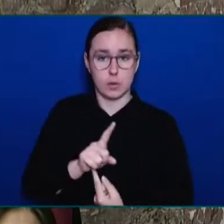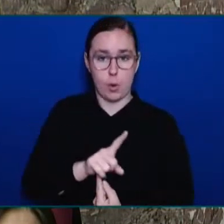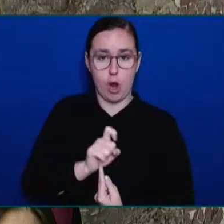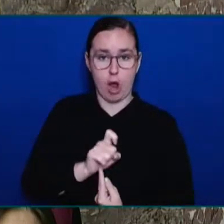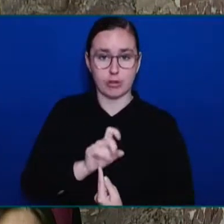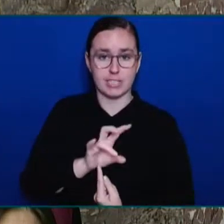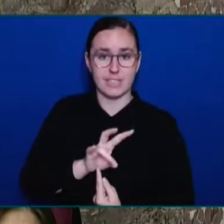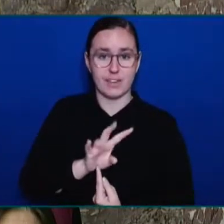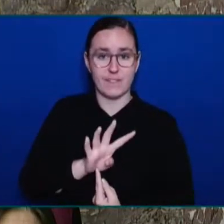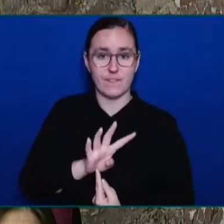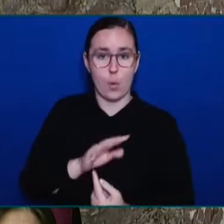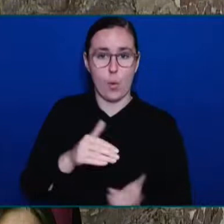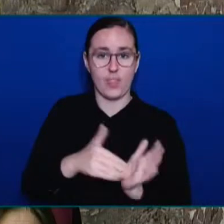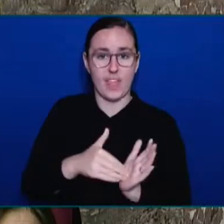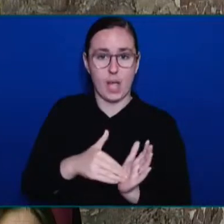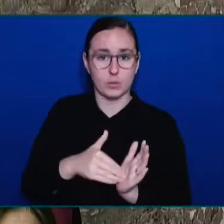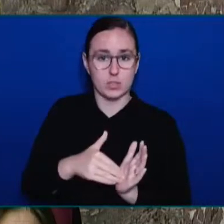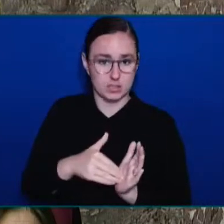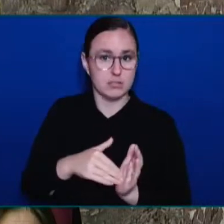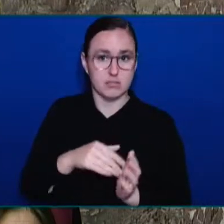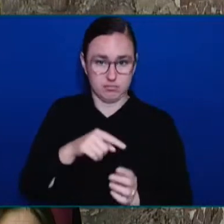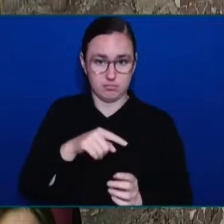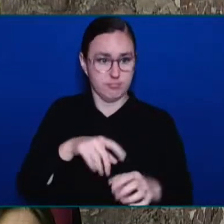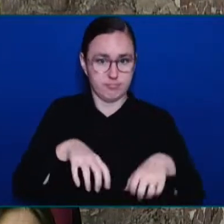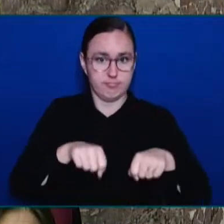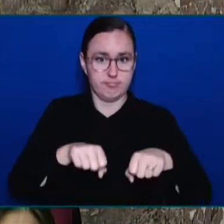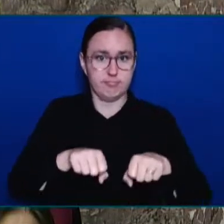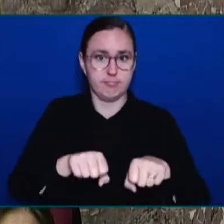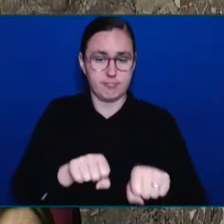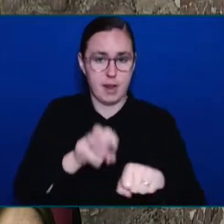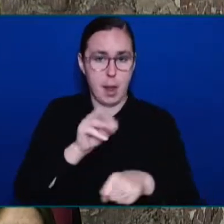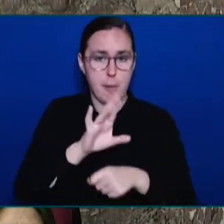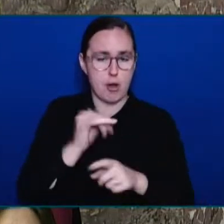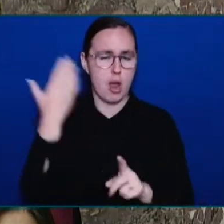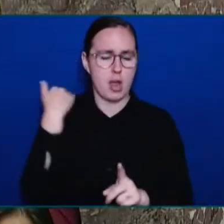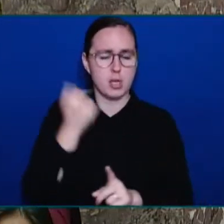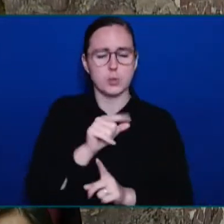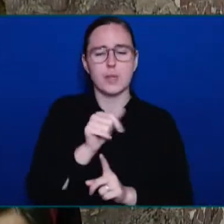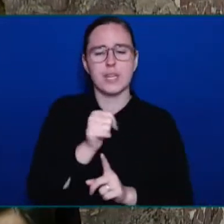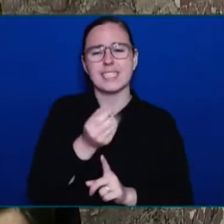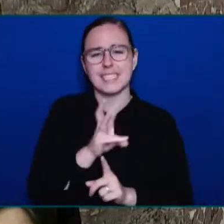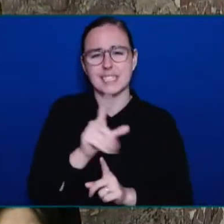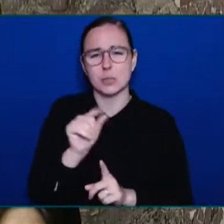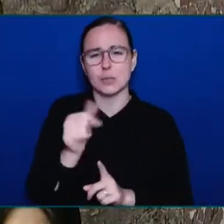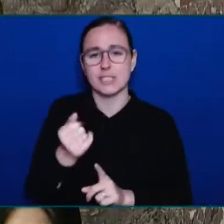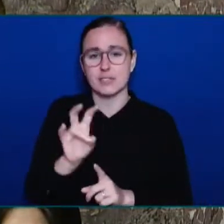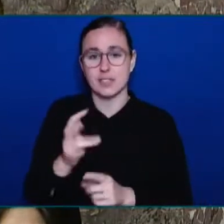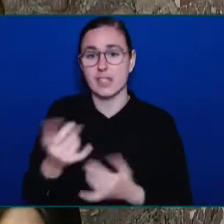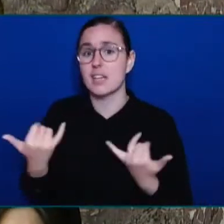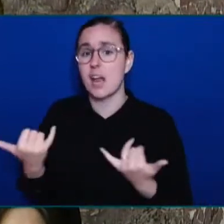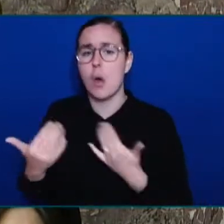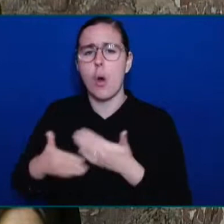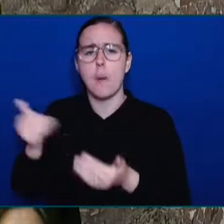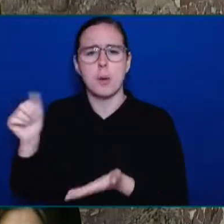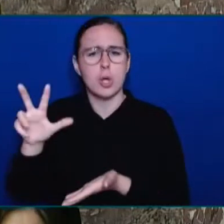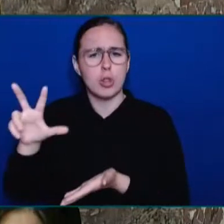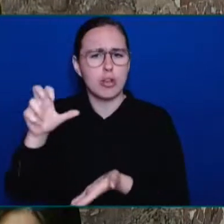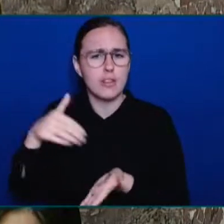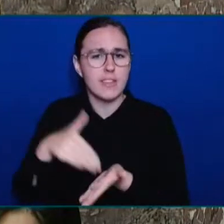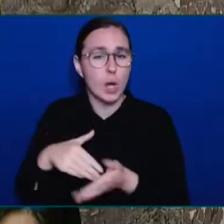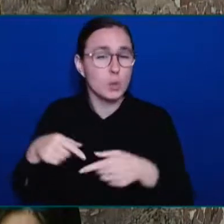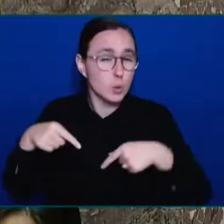in 2016-17 to almost 300,000 in a pandemic, reducing left-hand data.